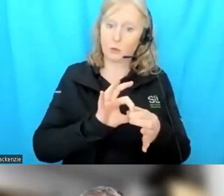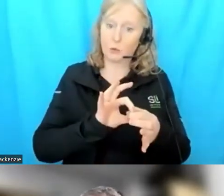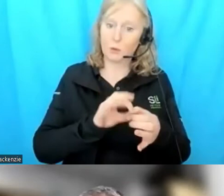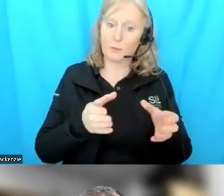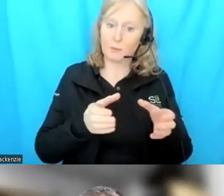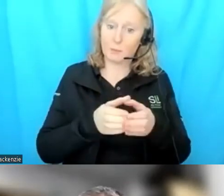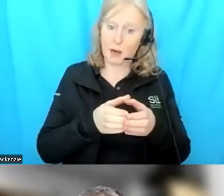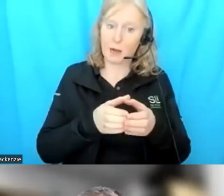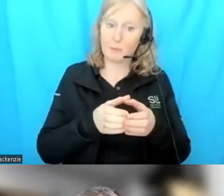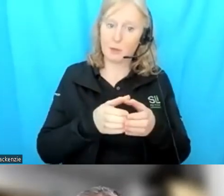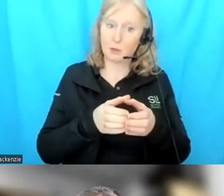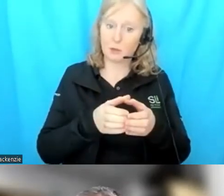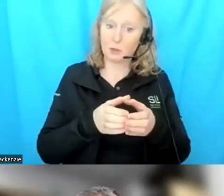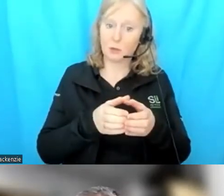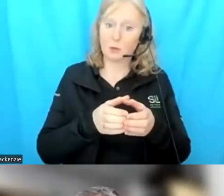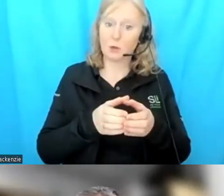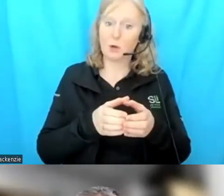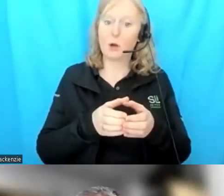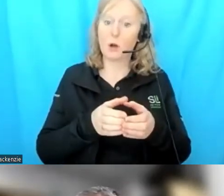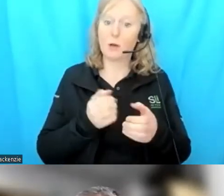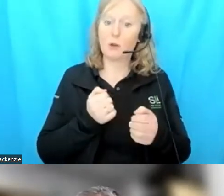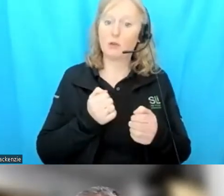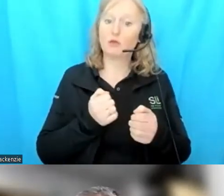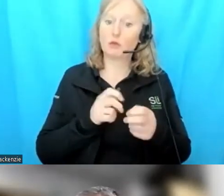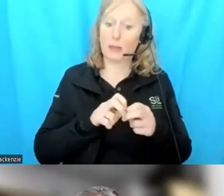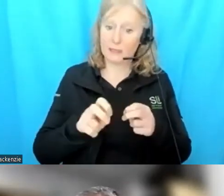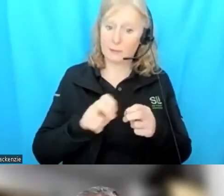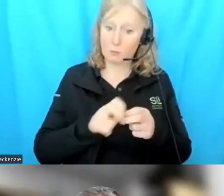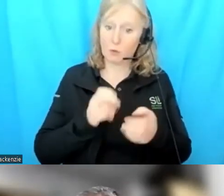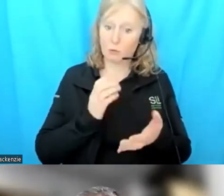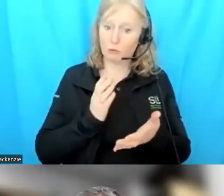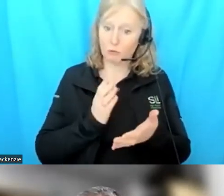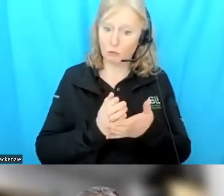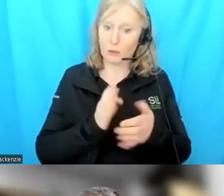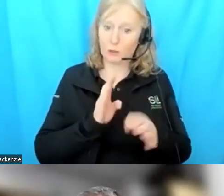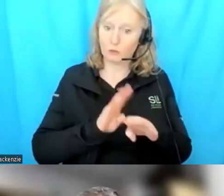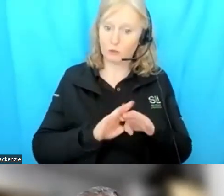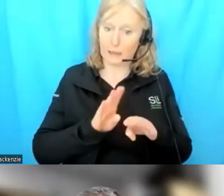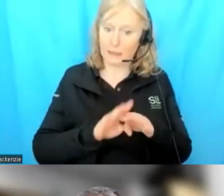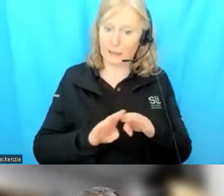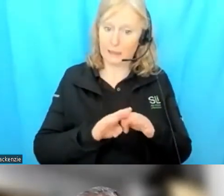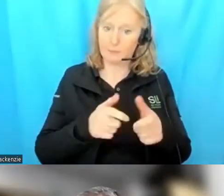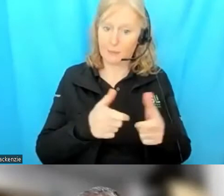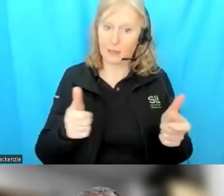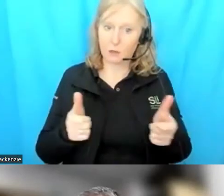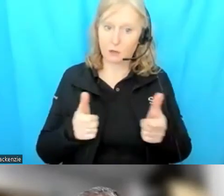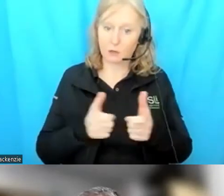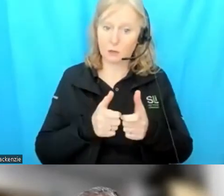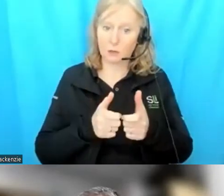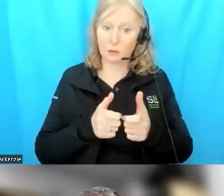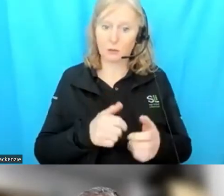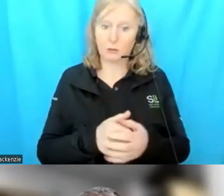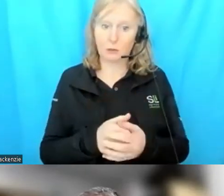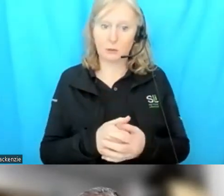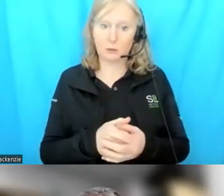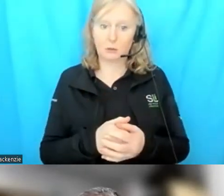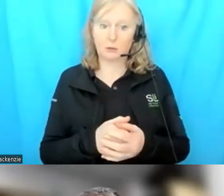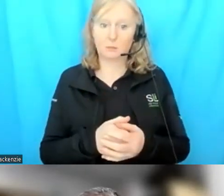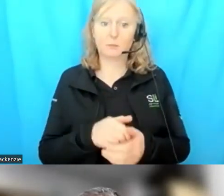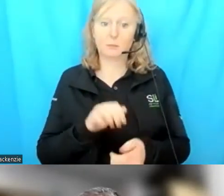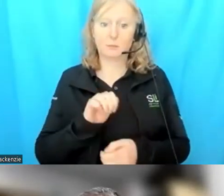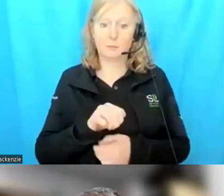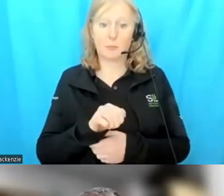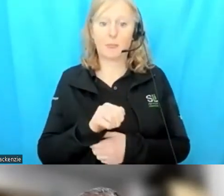training packages. Can you say anything about DFT and real from what your experience has been? Yeah.